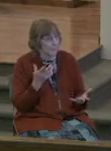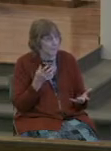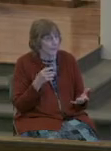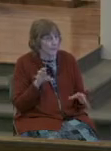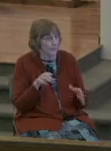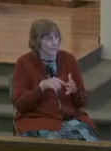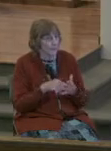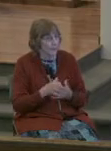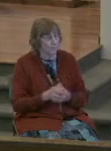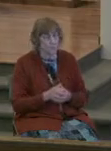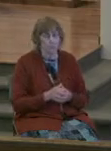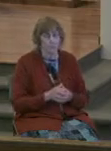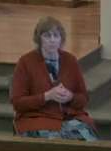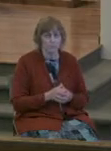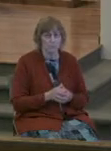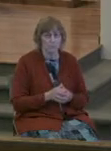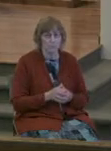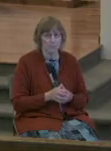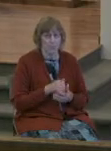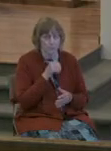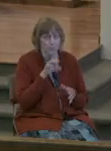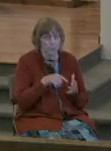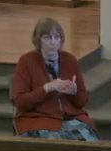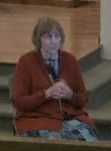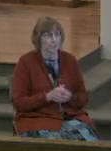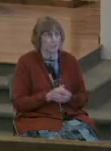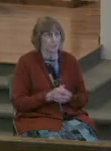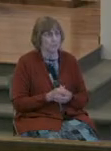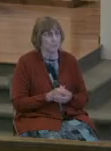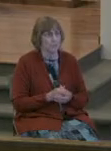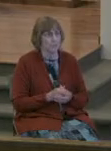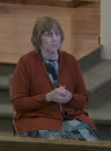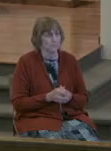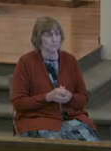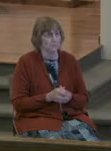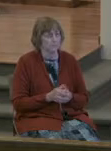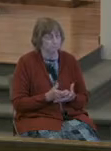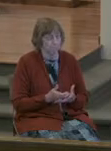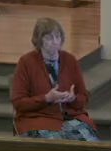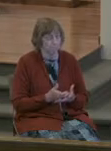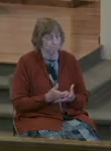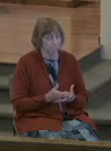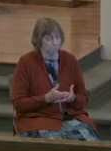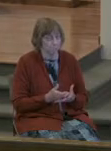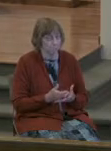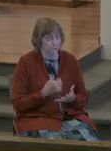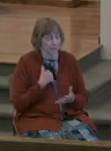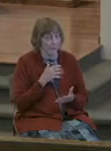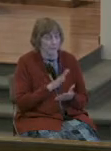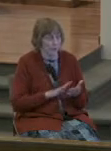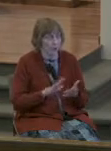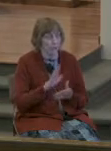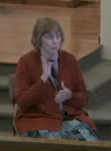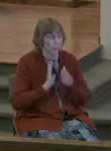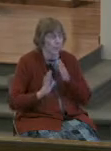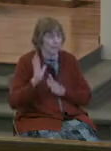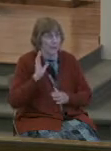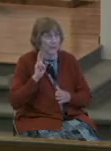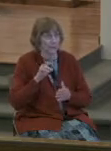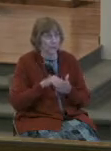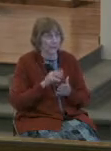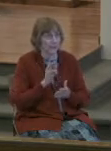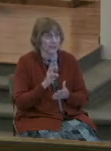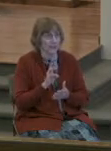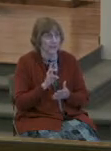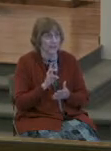that. We don't do that. When I was at Ambassador, when I started way back in 2006, which